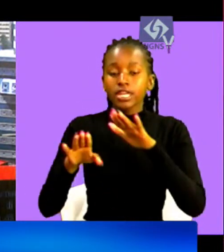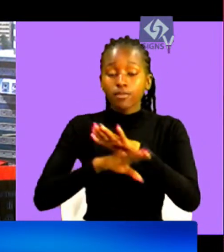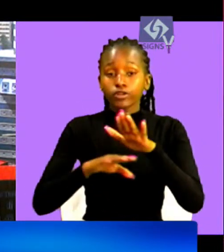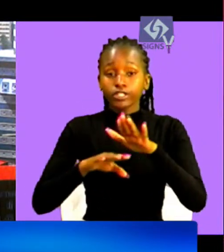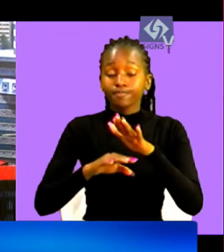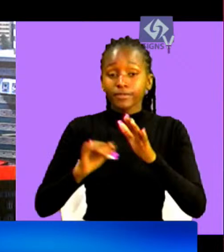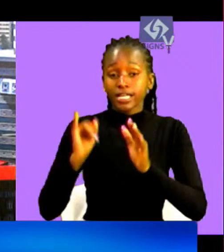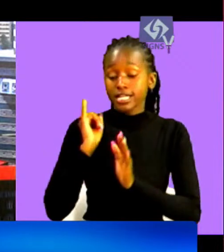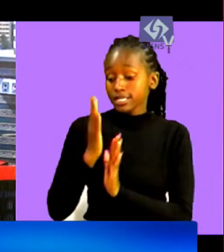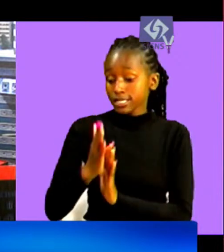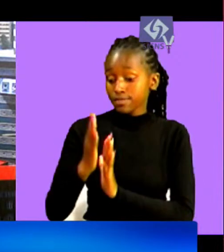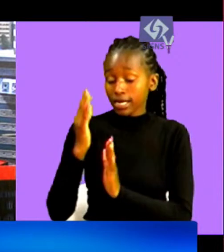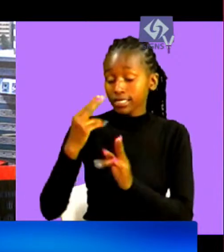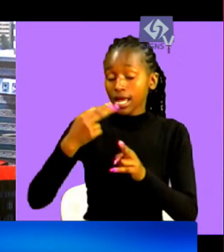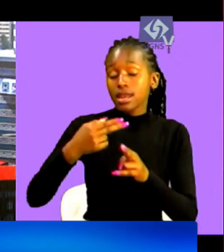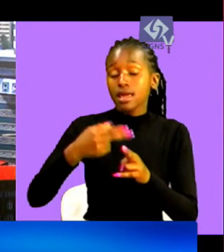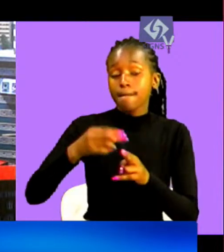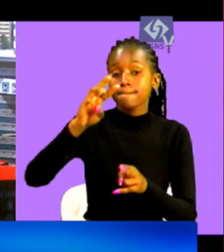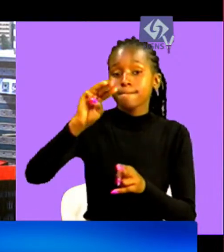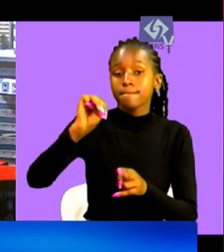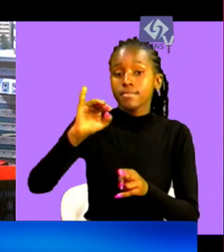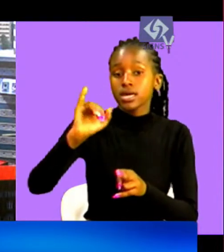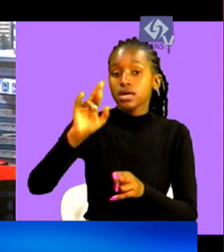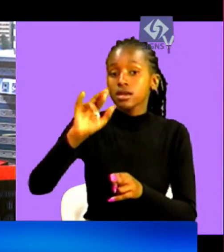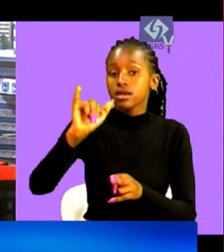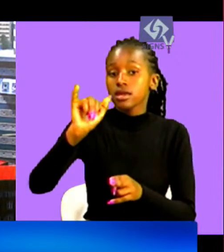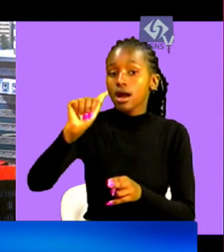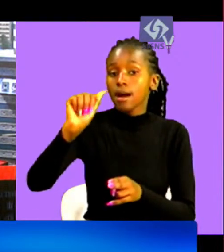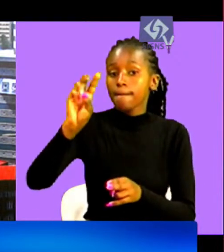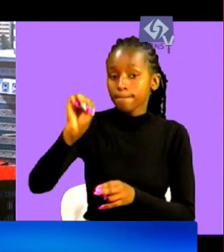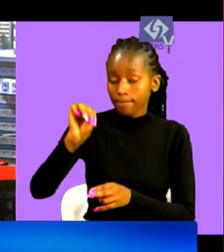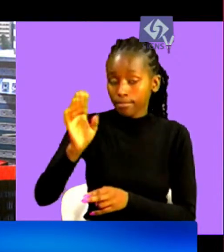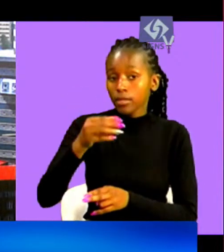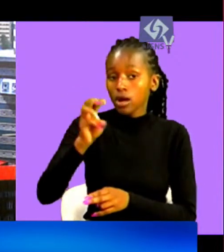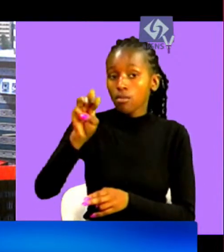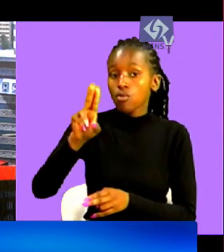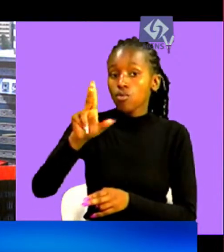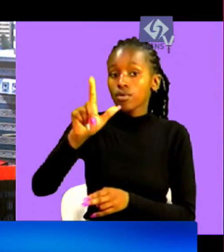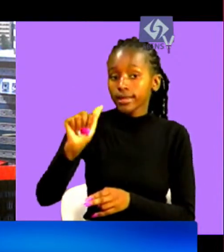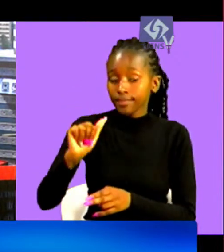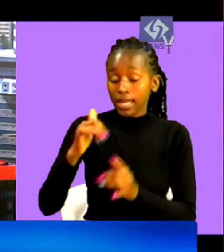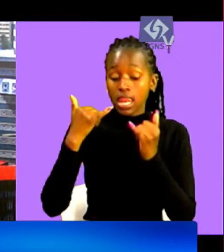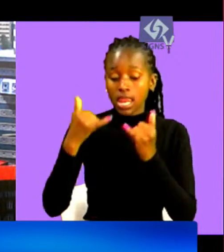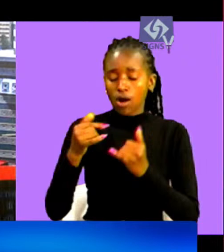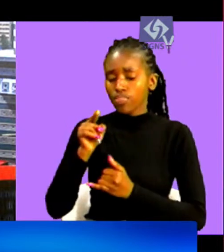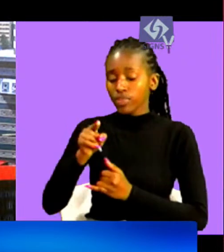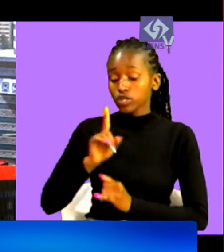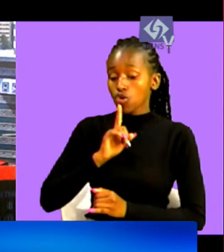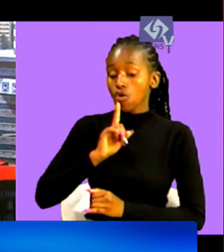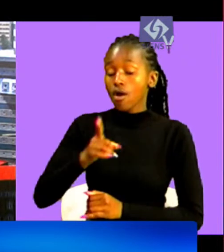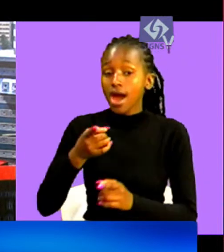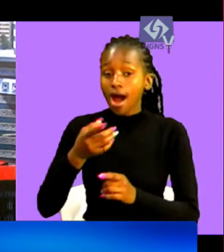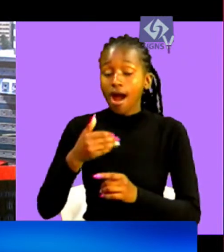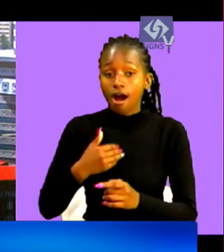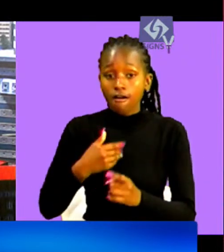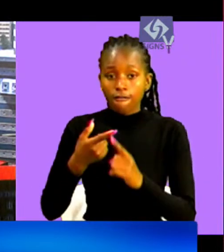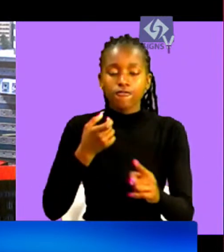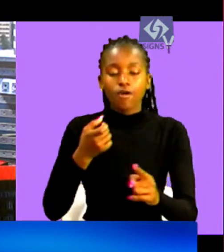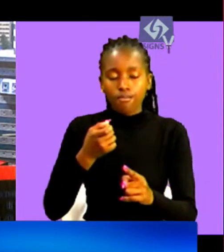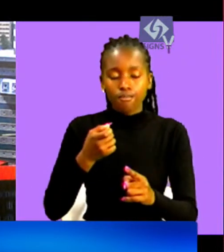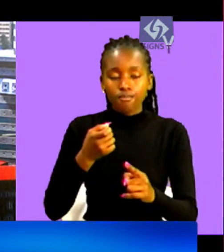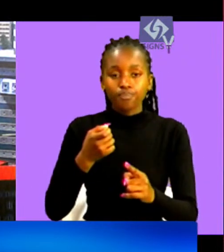Police Miriam Muli. The directive, communicated through a communique to regional police bosses